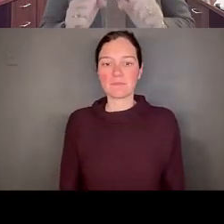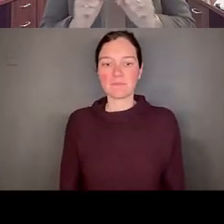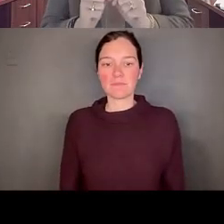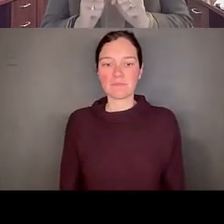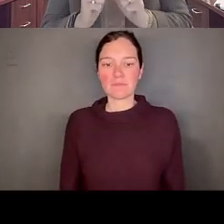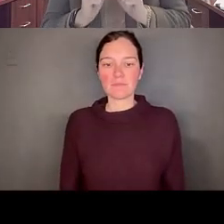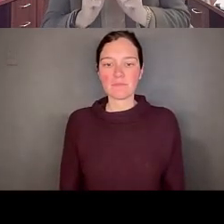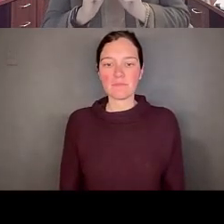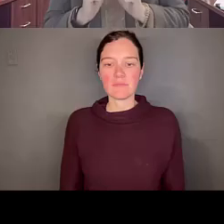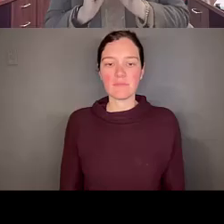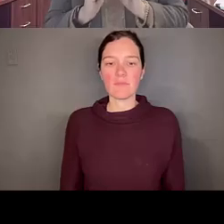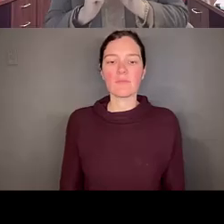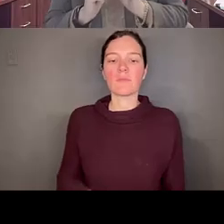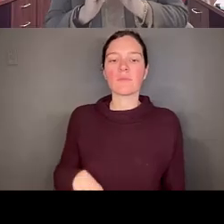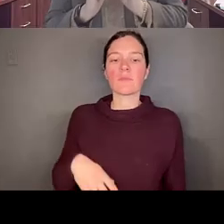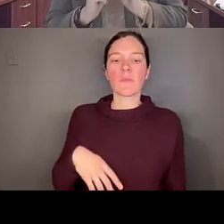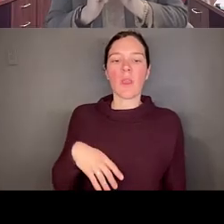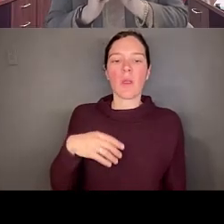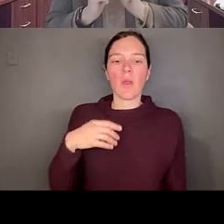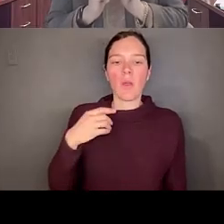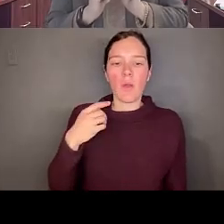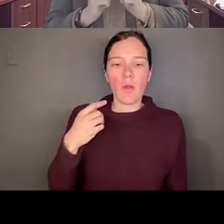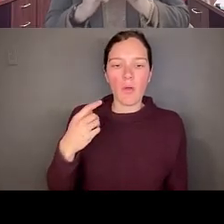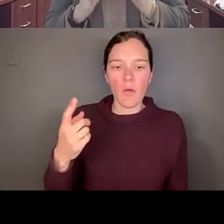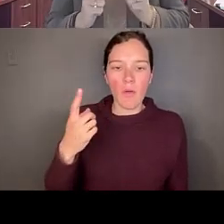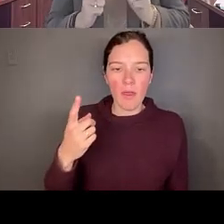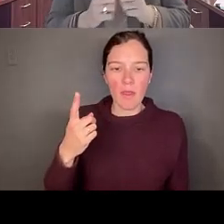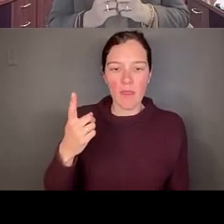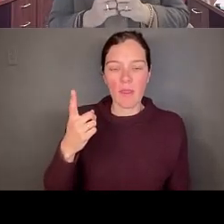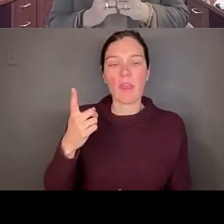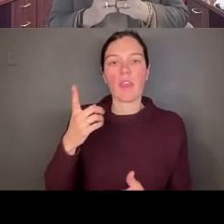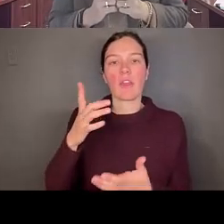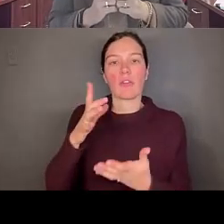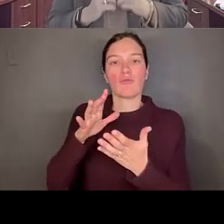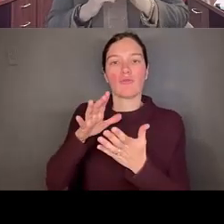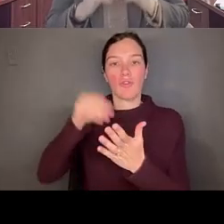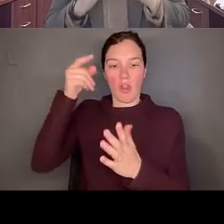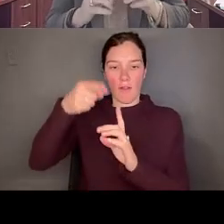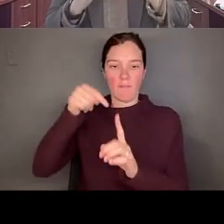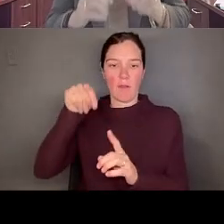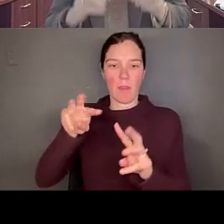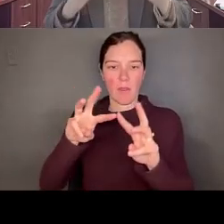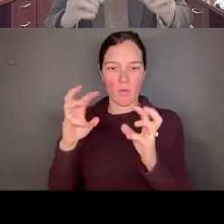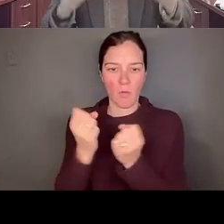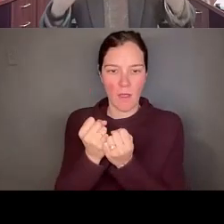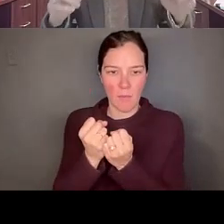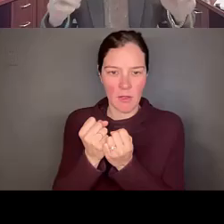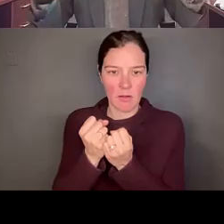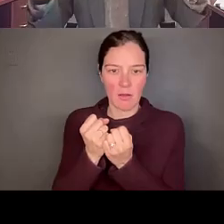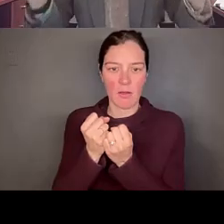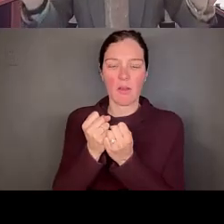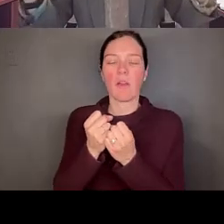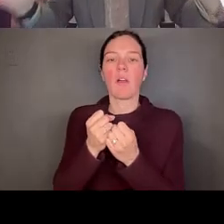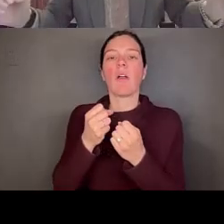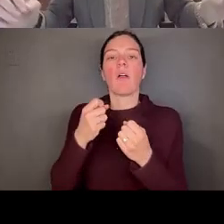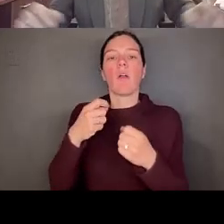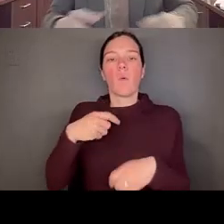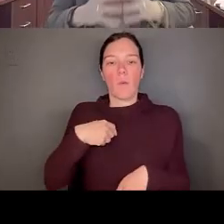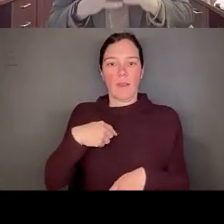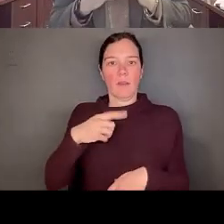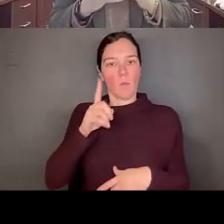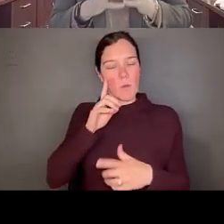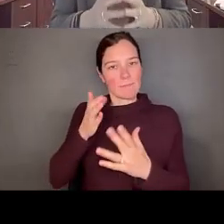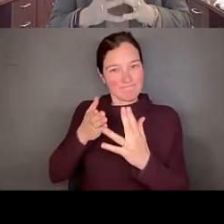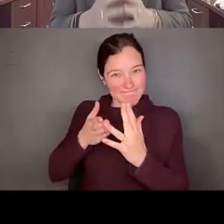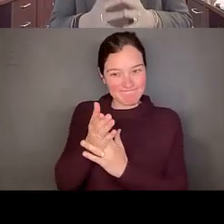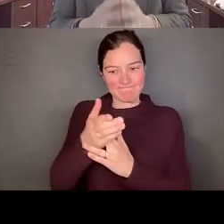One of the takeaways that I would invite everybody to hear from this webinar and feel from this webinar is we are going to get through this times coming before us,